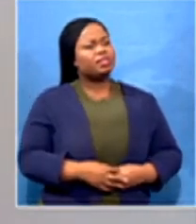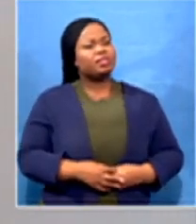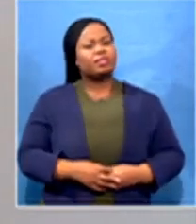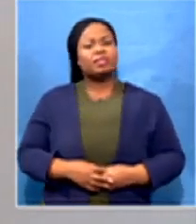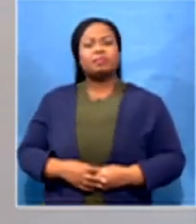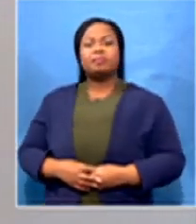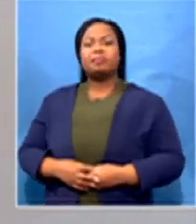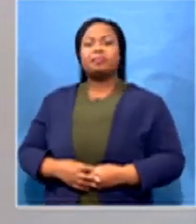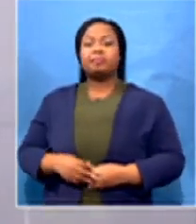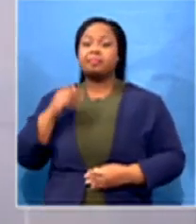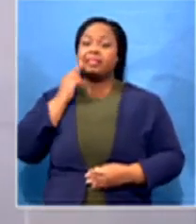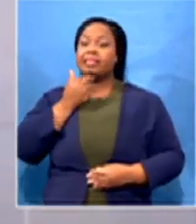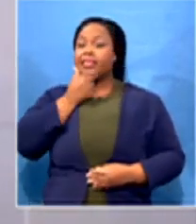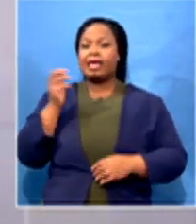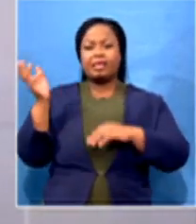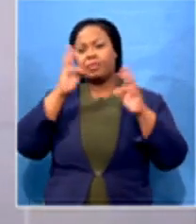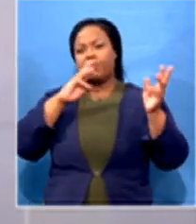Nice weather we've had recently, huh?